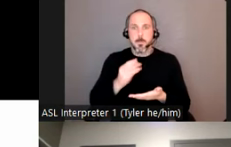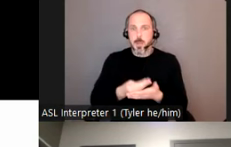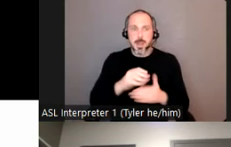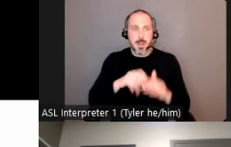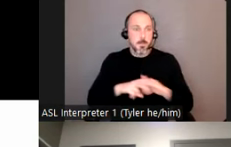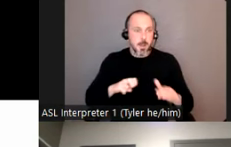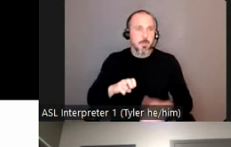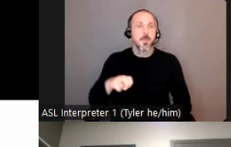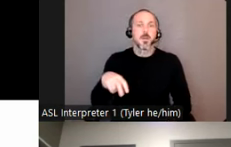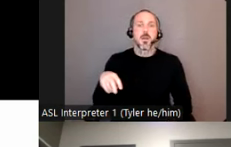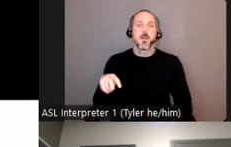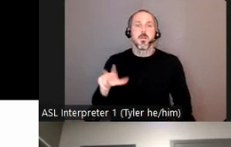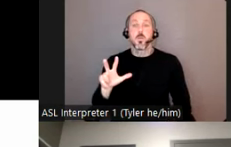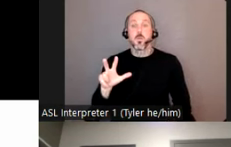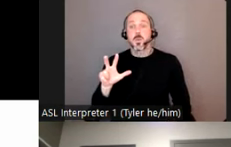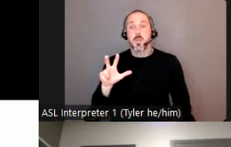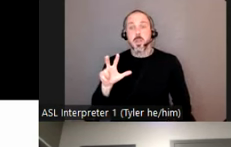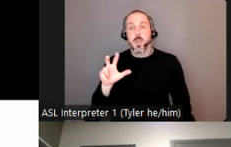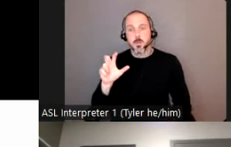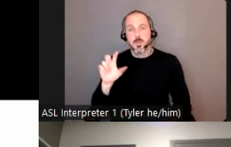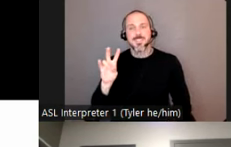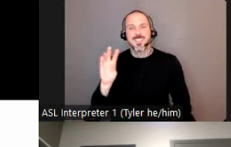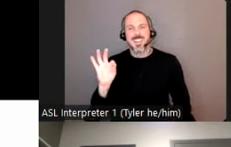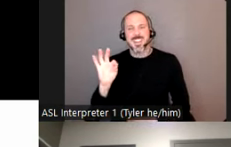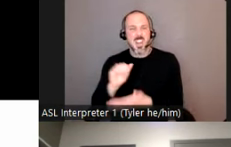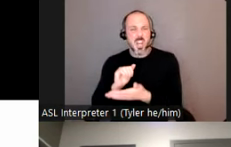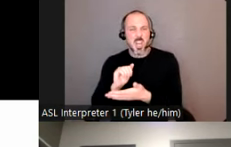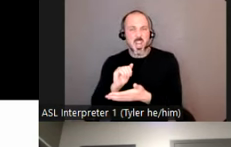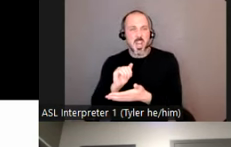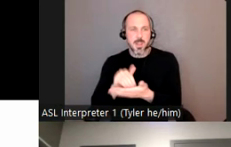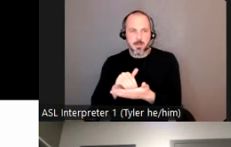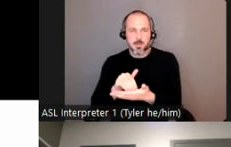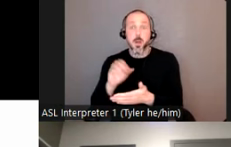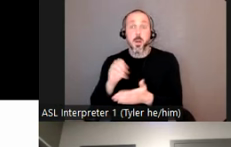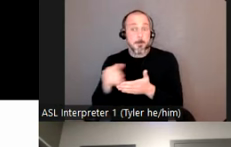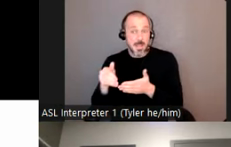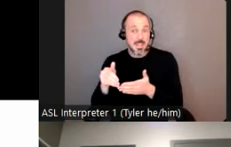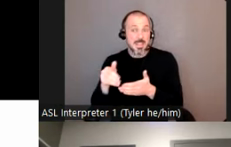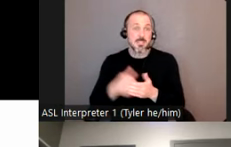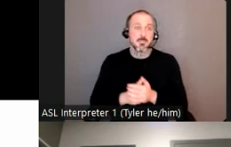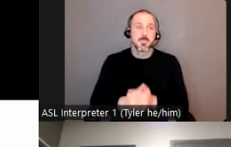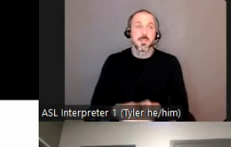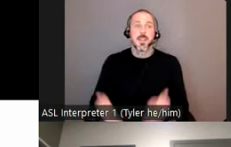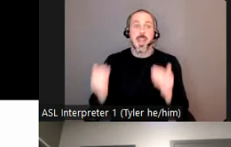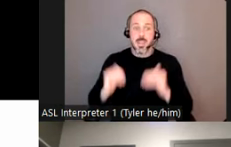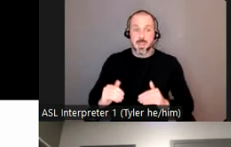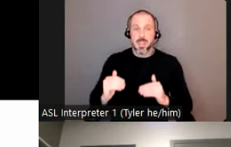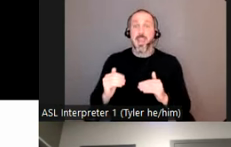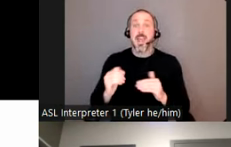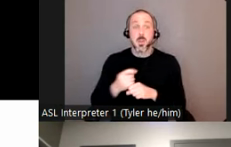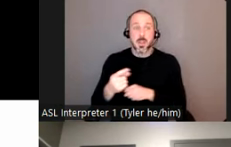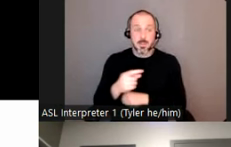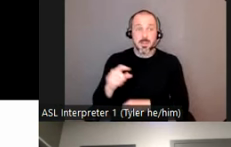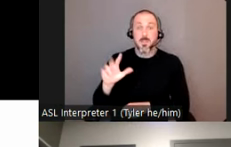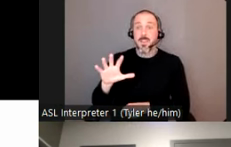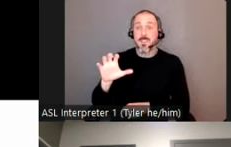2022 jumped up to 531, and we're at 448 right now million in losses, and we have 2 months remaining.